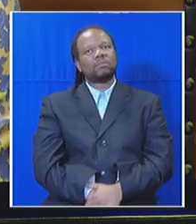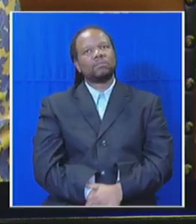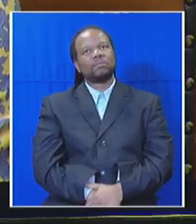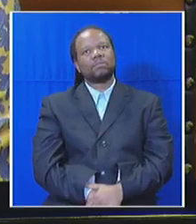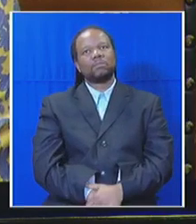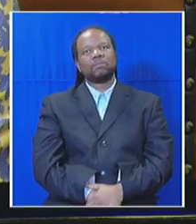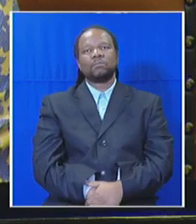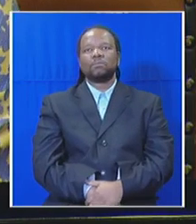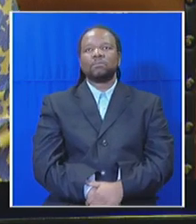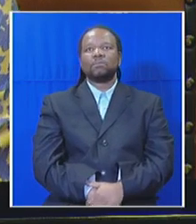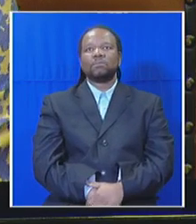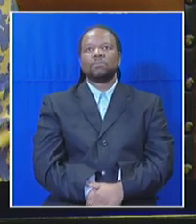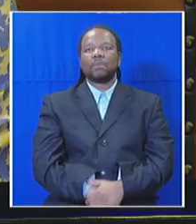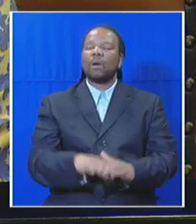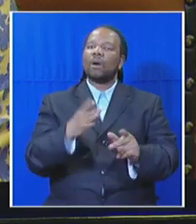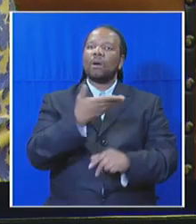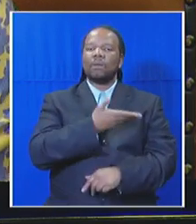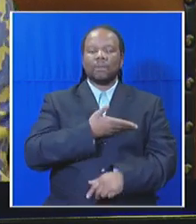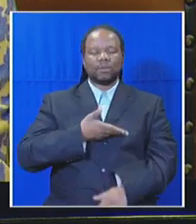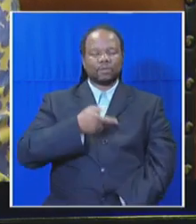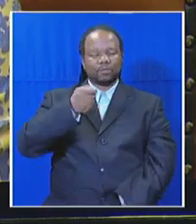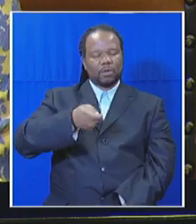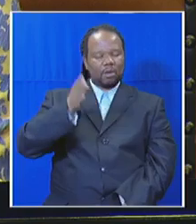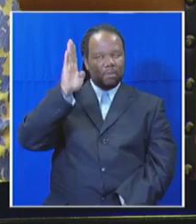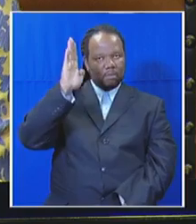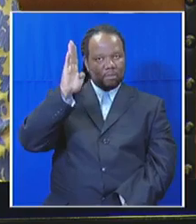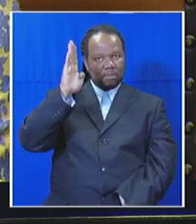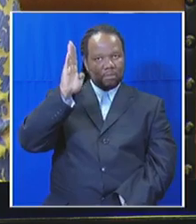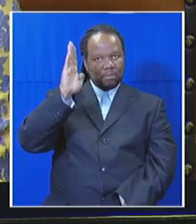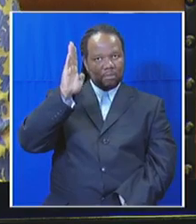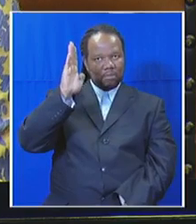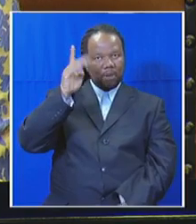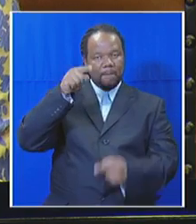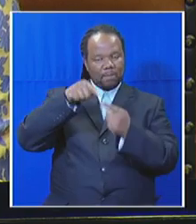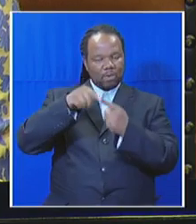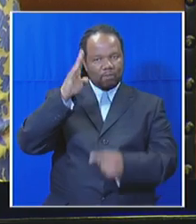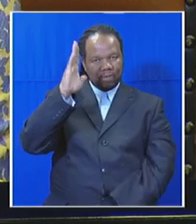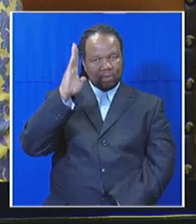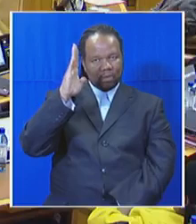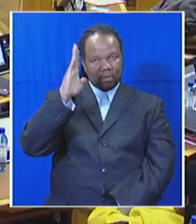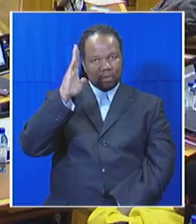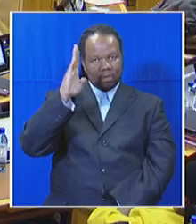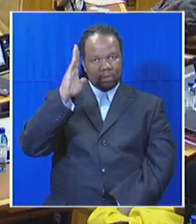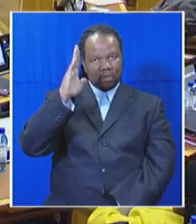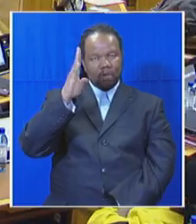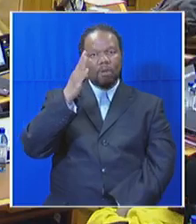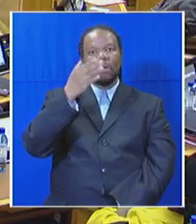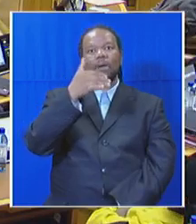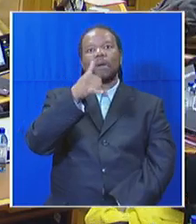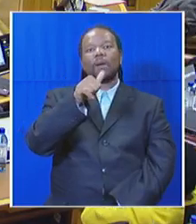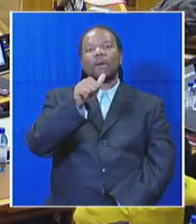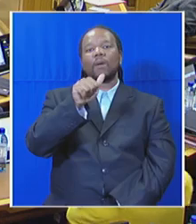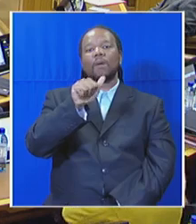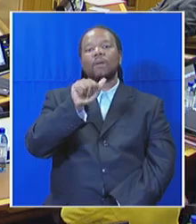Honorable Swart. Madam Speaker, I rise on a point of order. Madam Speaker, the ACDP was denied